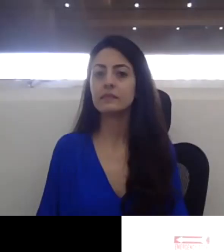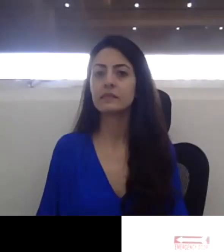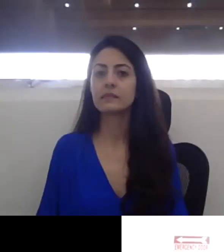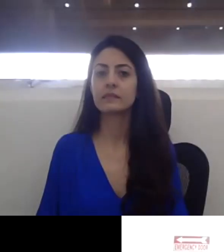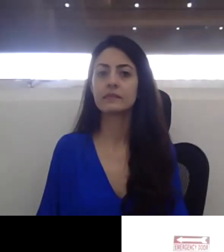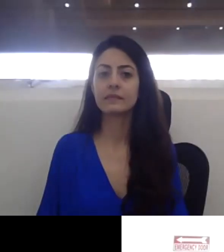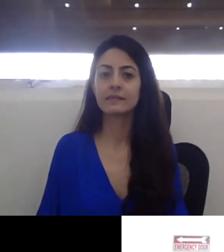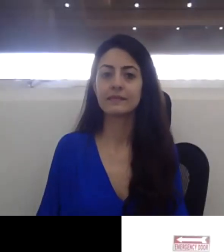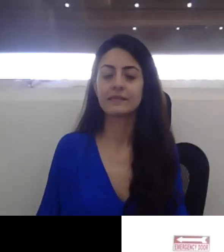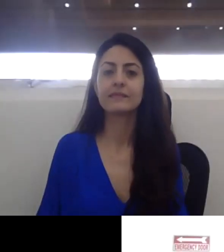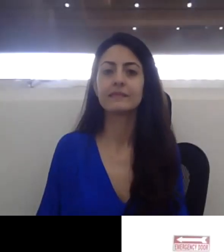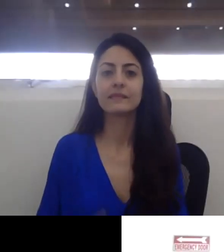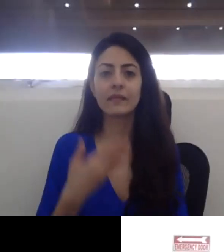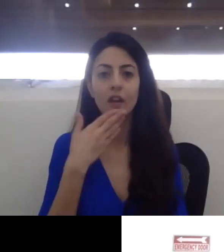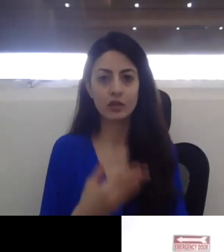okay.